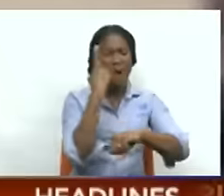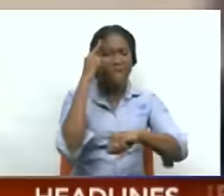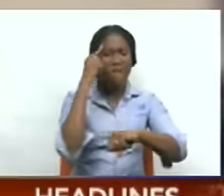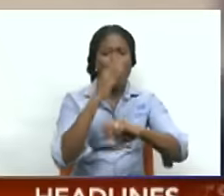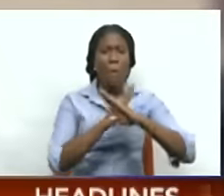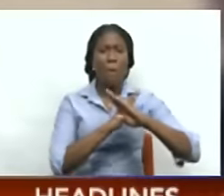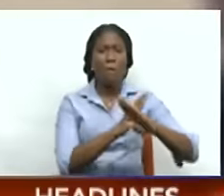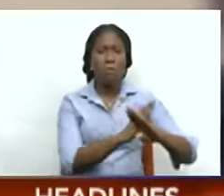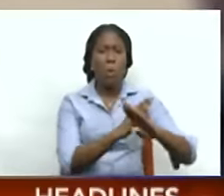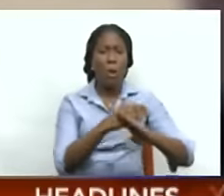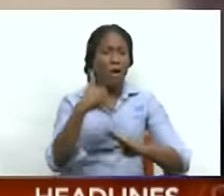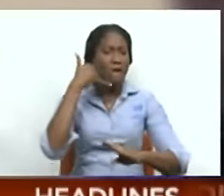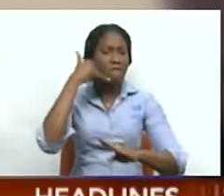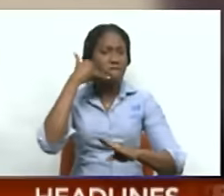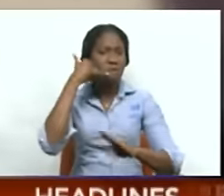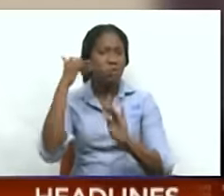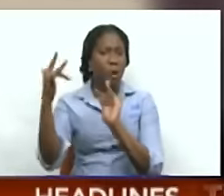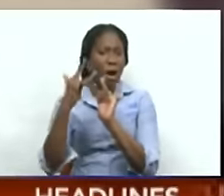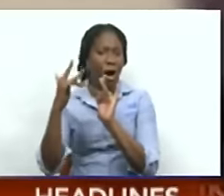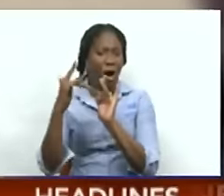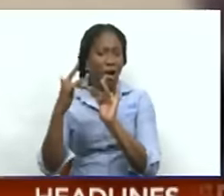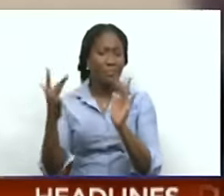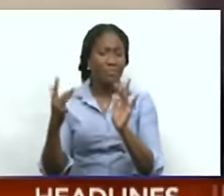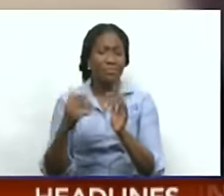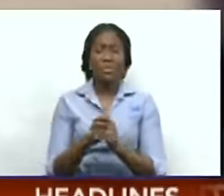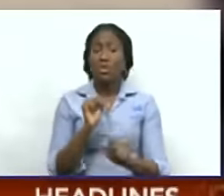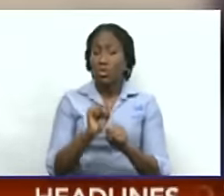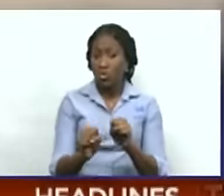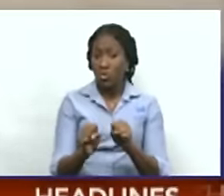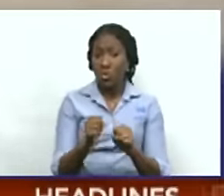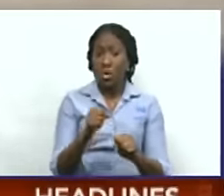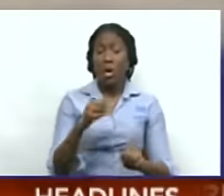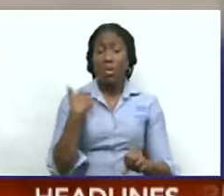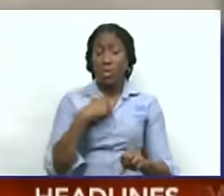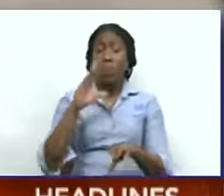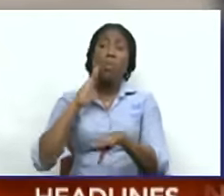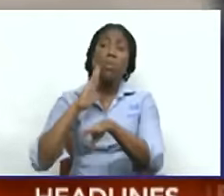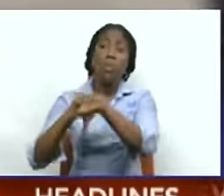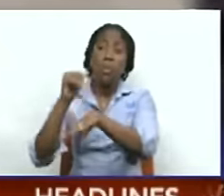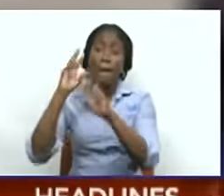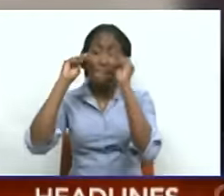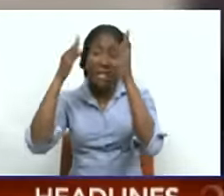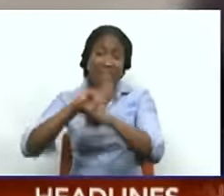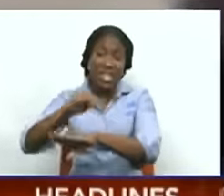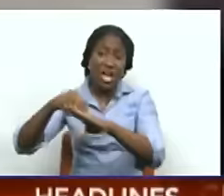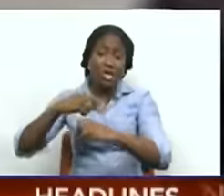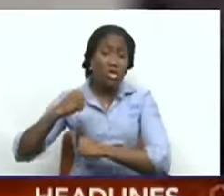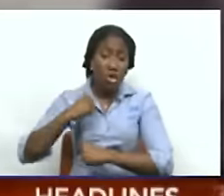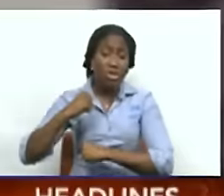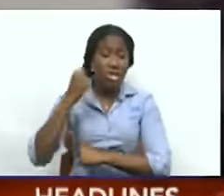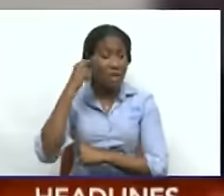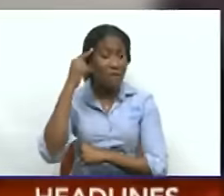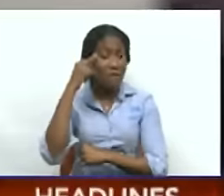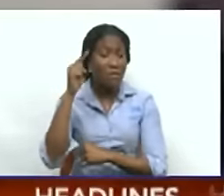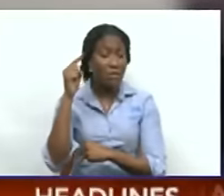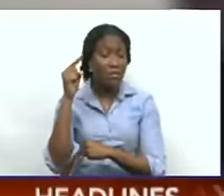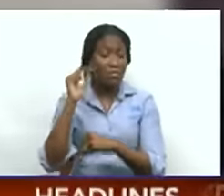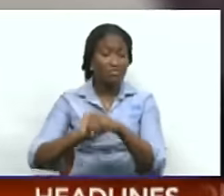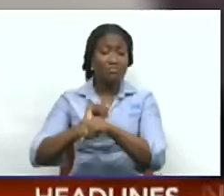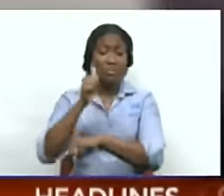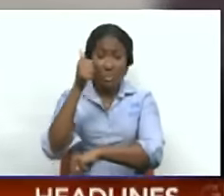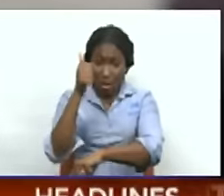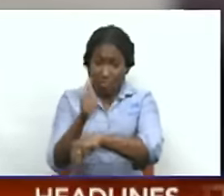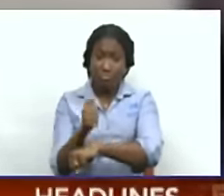are calling on the Minister of National Security to implement the phone system for